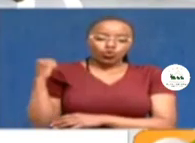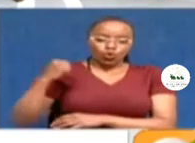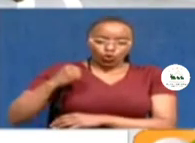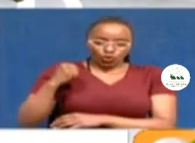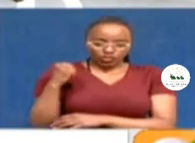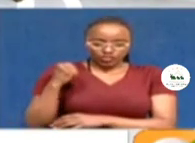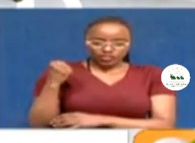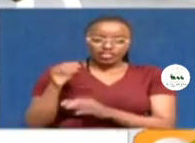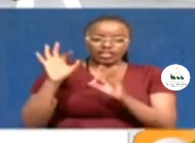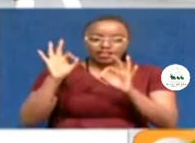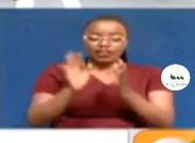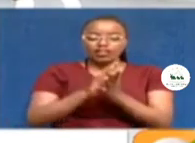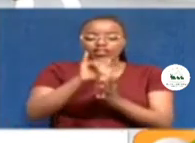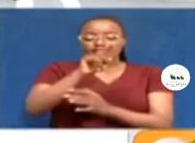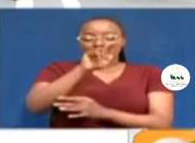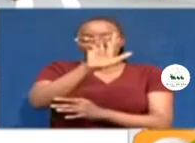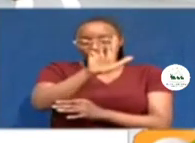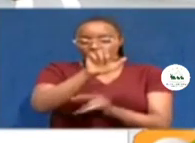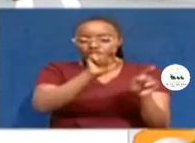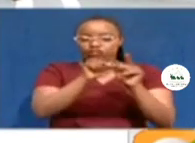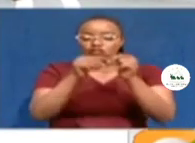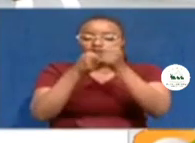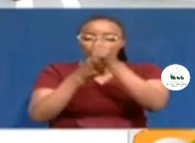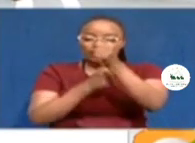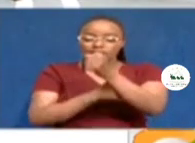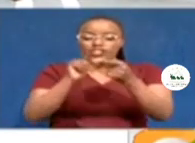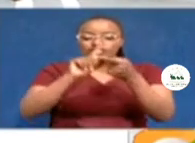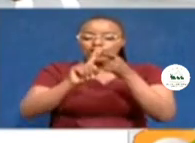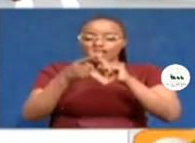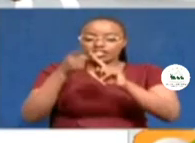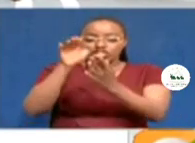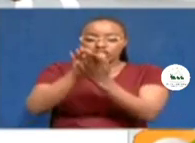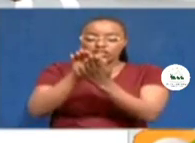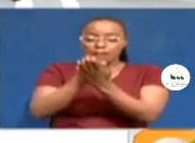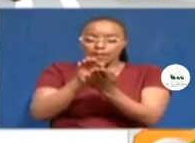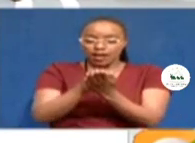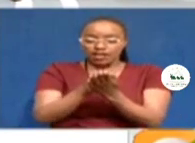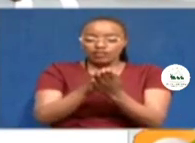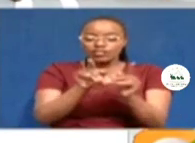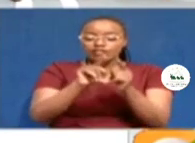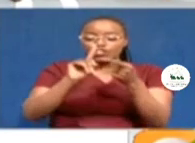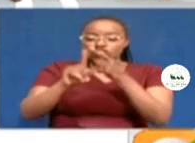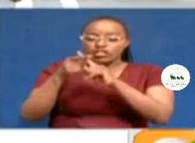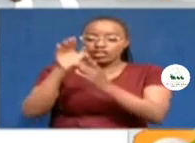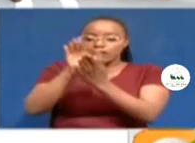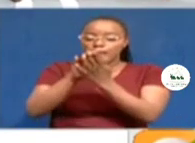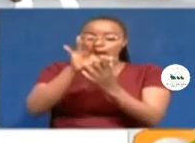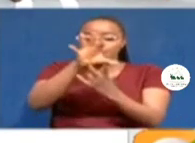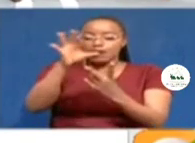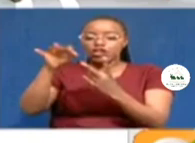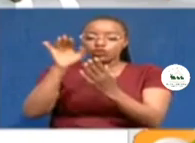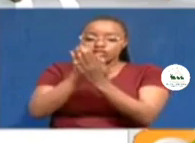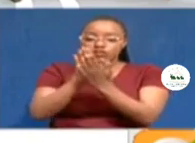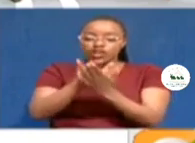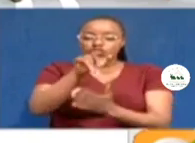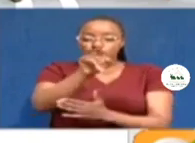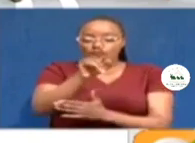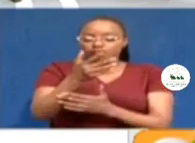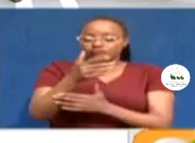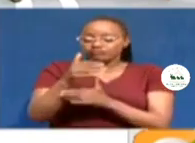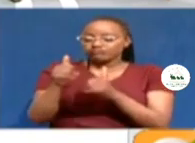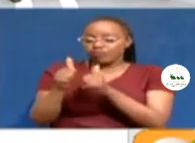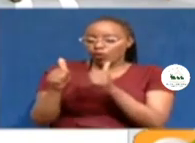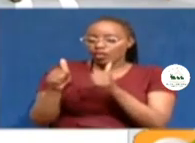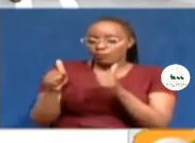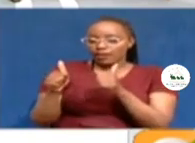Scotch excellence. And JK Live also powered by Standard Chartered Bank. At Standard Chartered Bank, priority banking, your